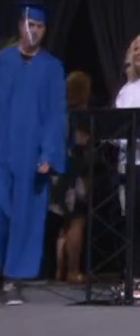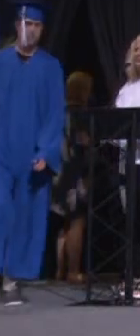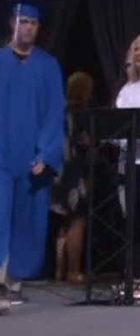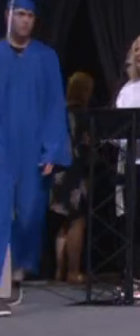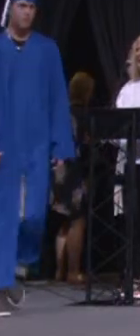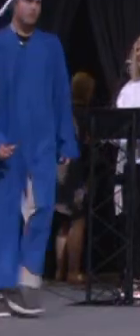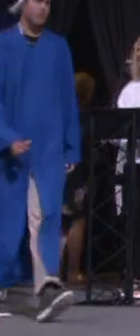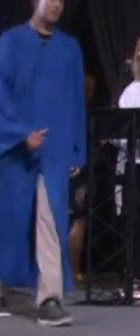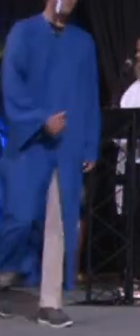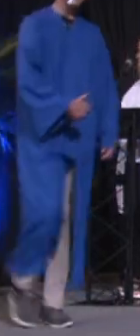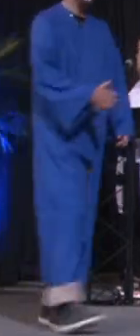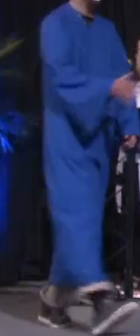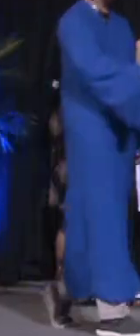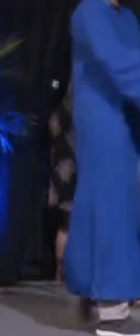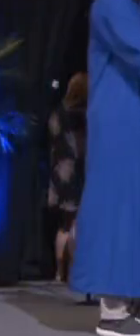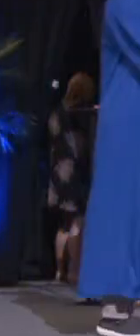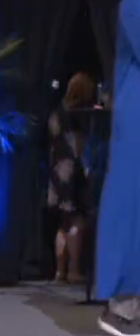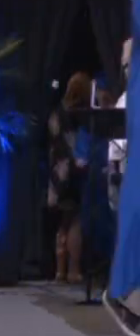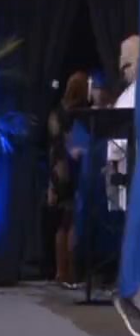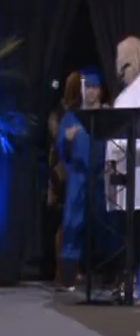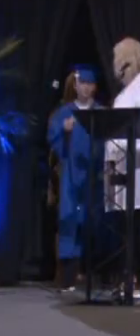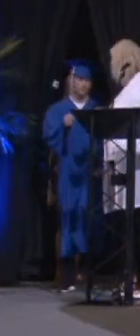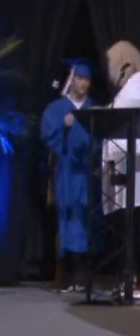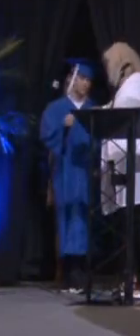Trevor Storer.